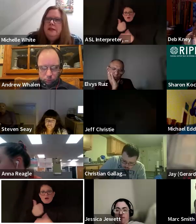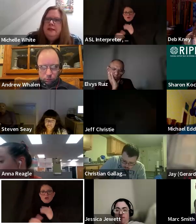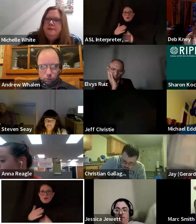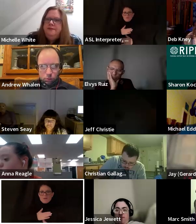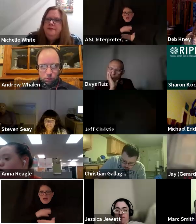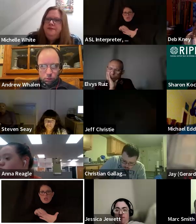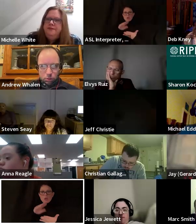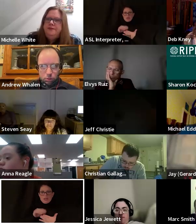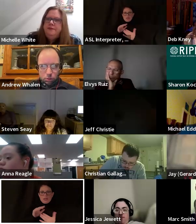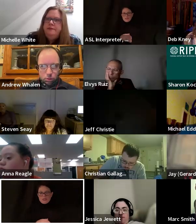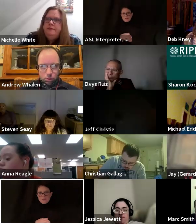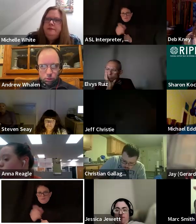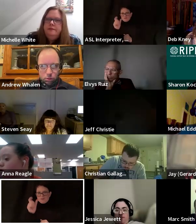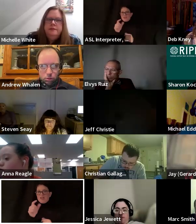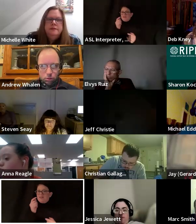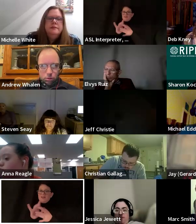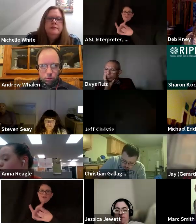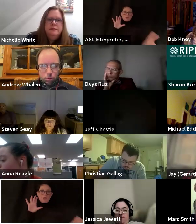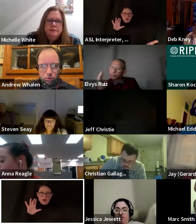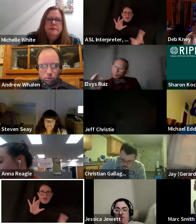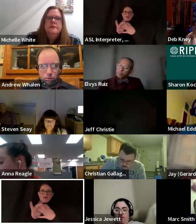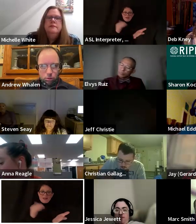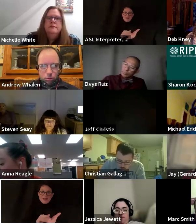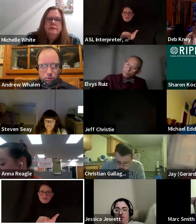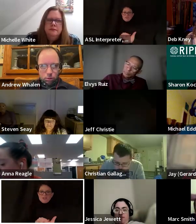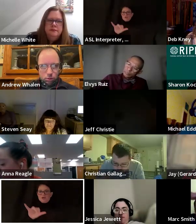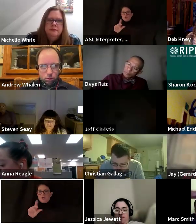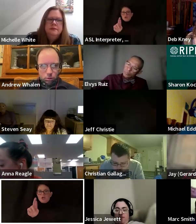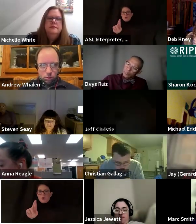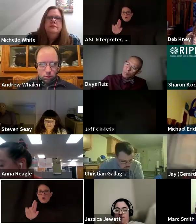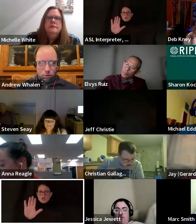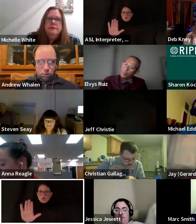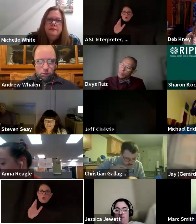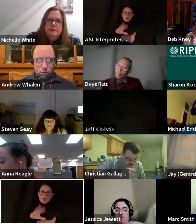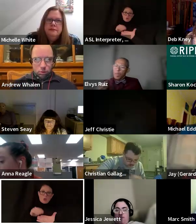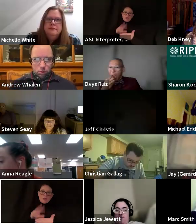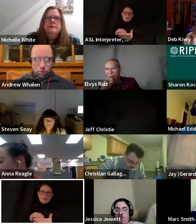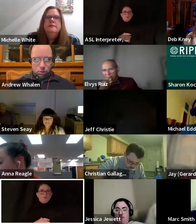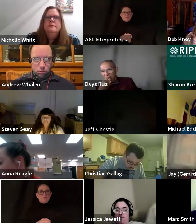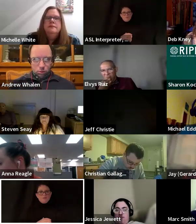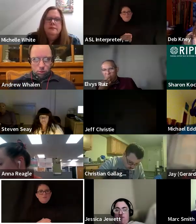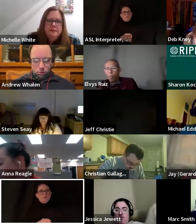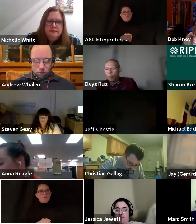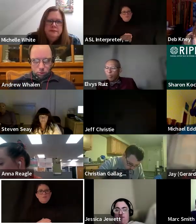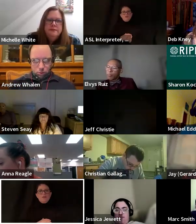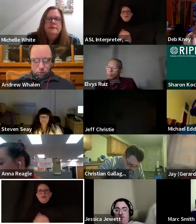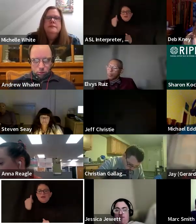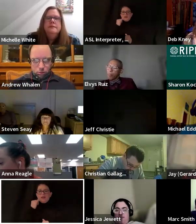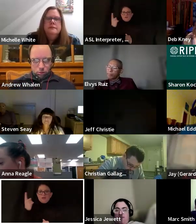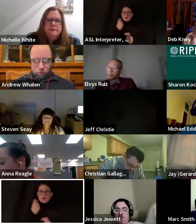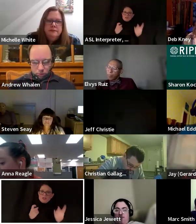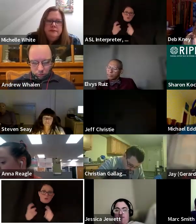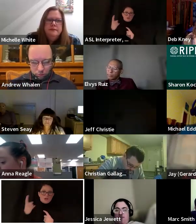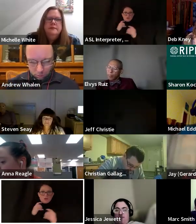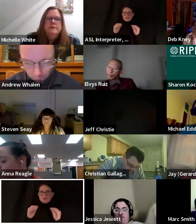you log out and log back in, it should be under Your Learning. Okay. I just wanted to double, in case I get that question